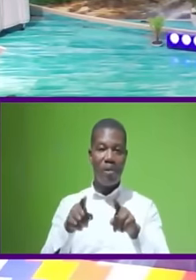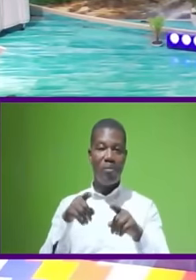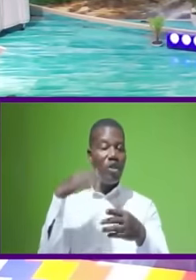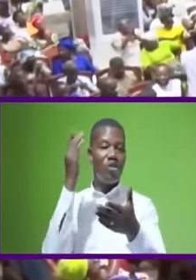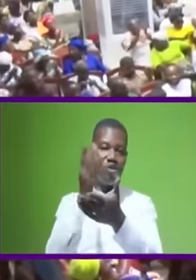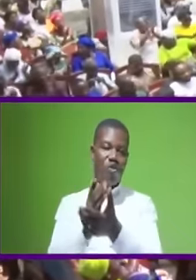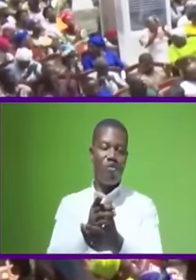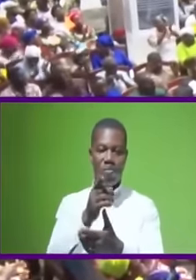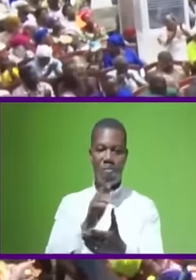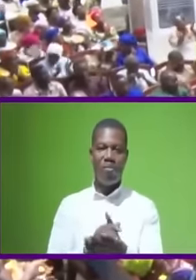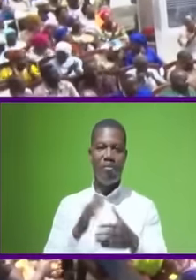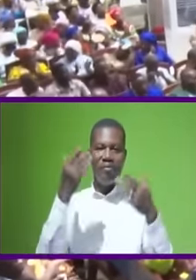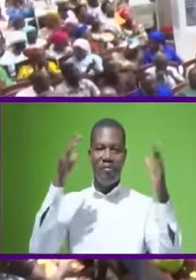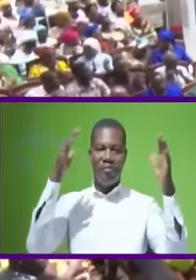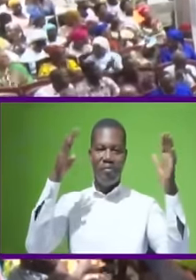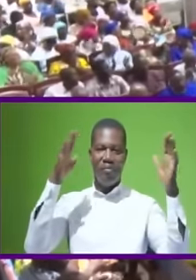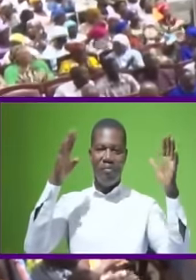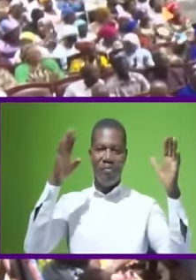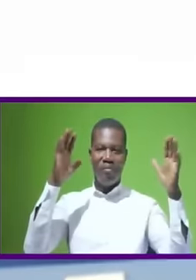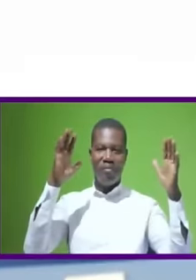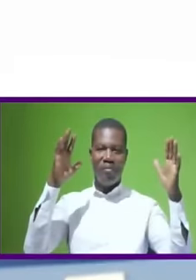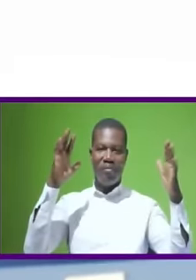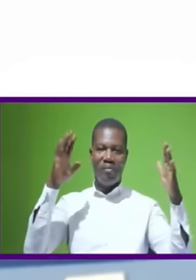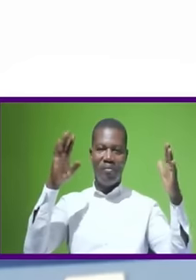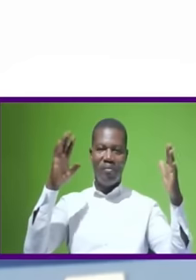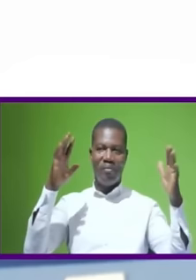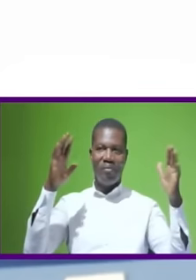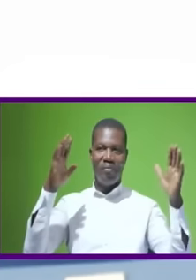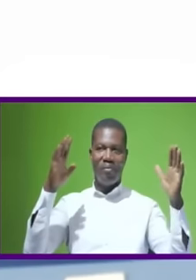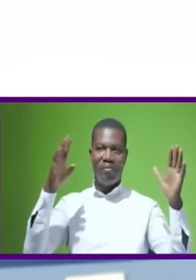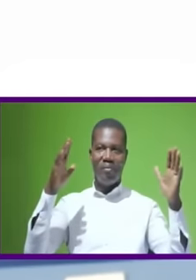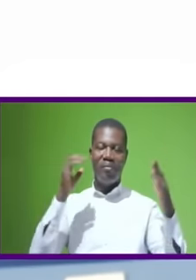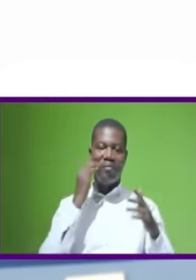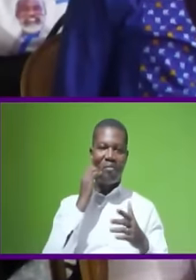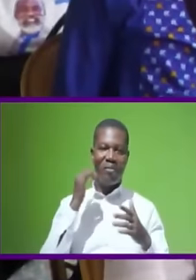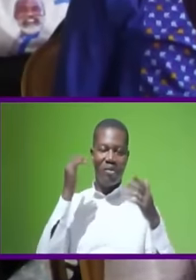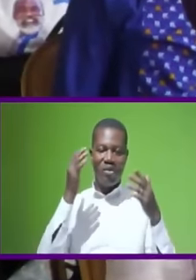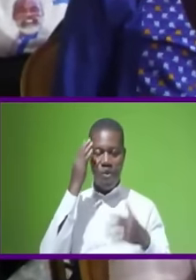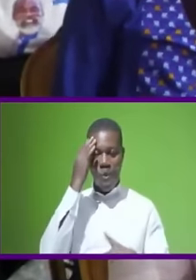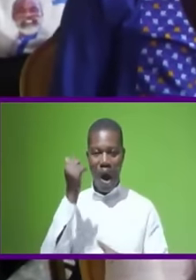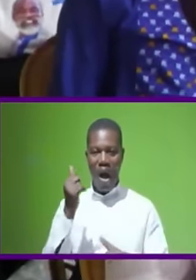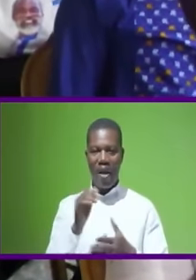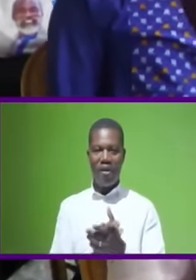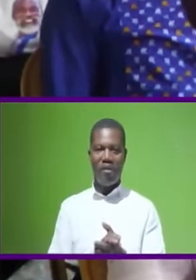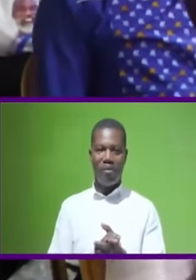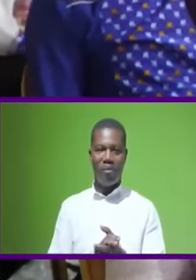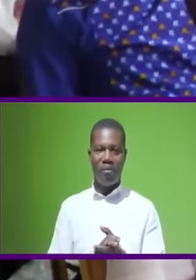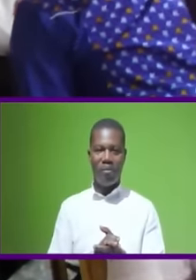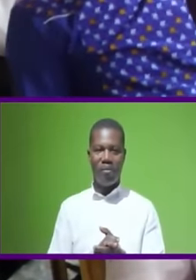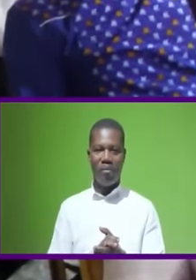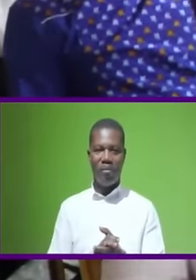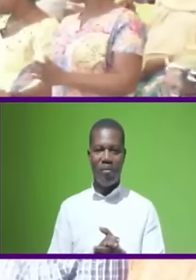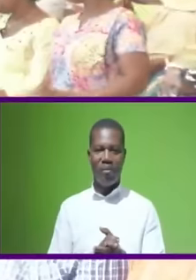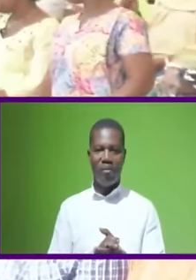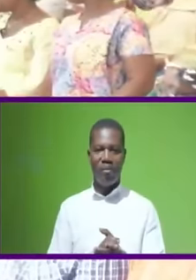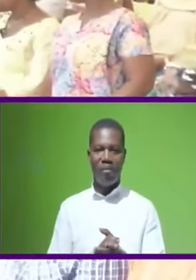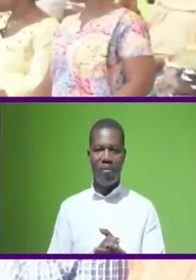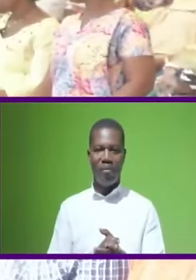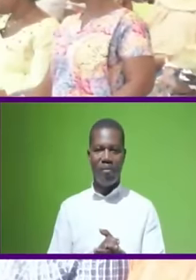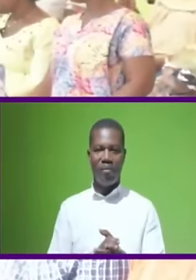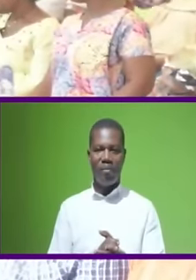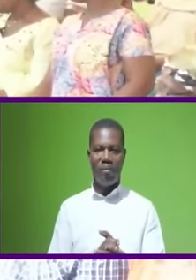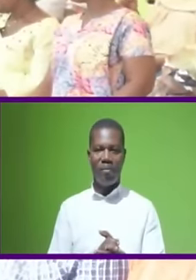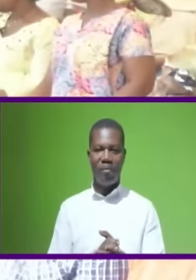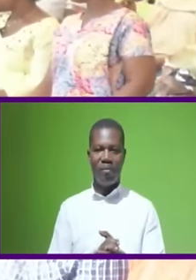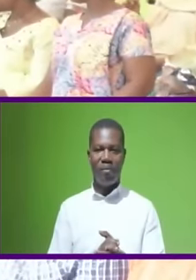Powerful. So just like the mice biting but not chewing, I want you to resign that decision.